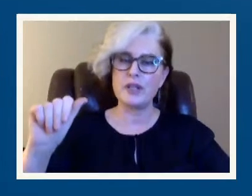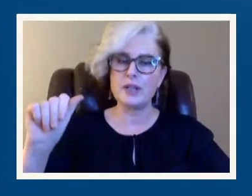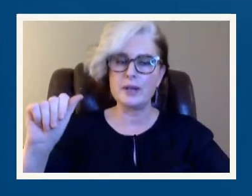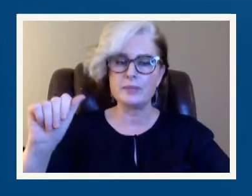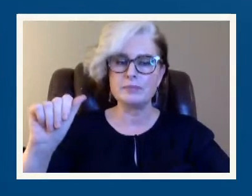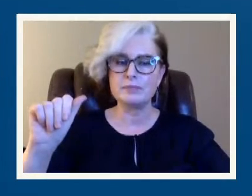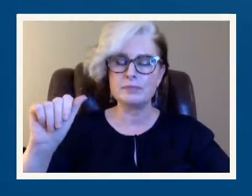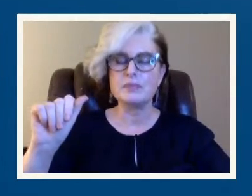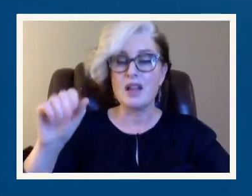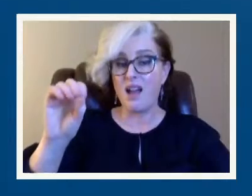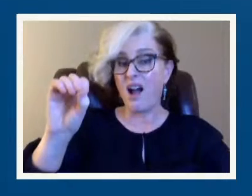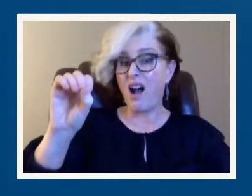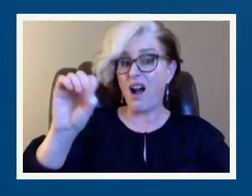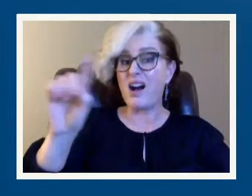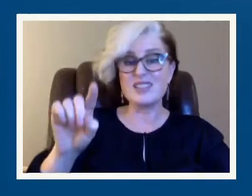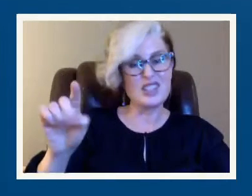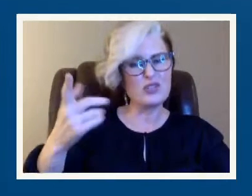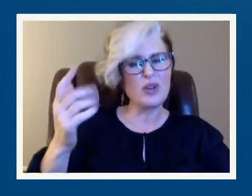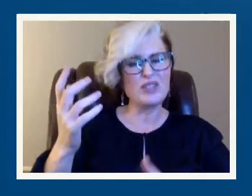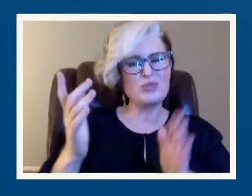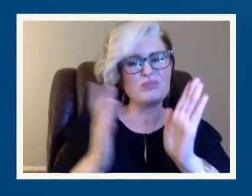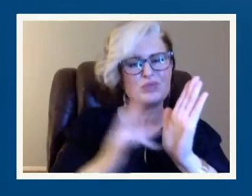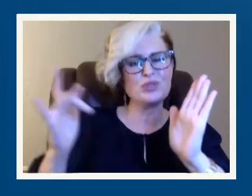Oz is running to use Pennsylvania.